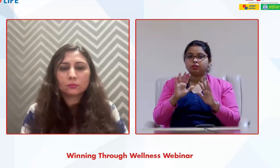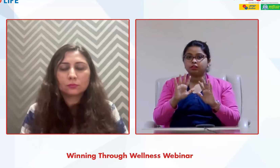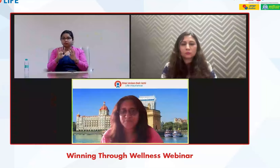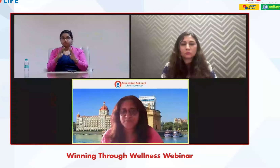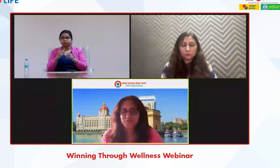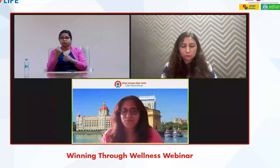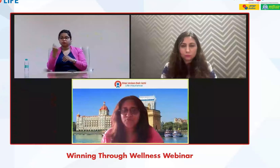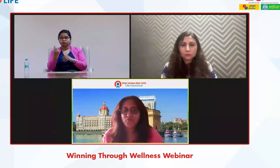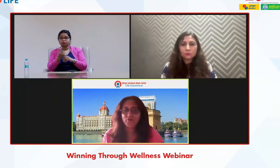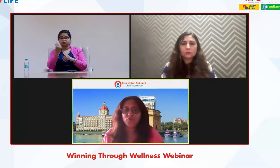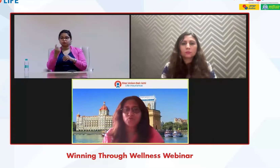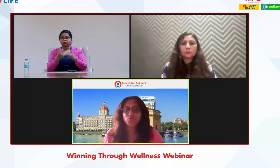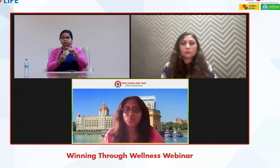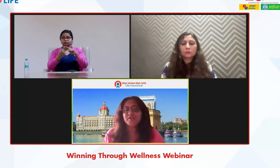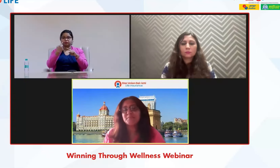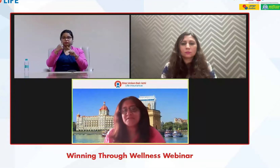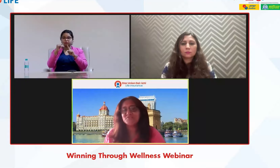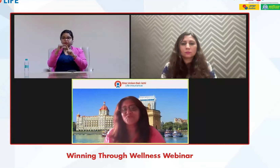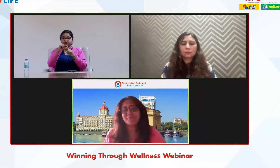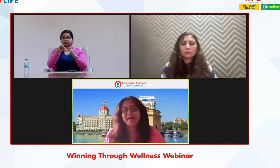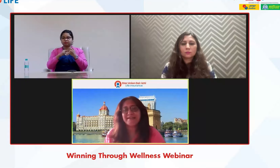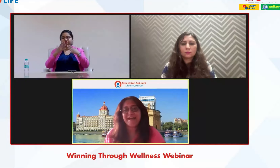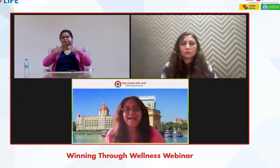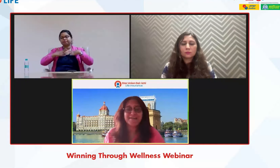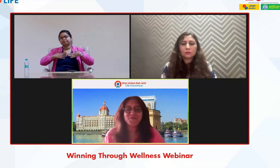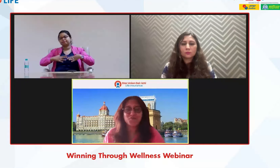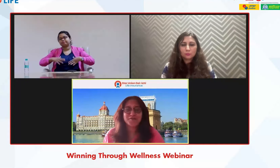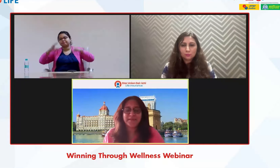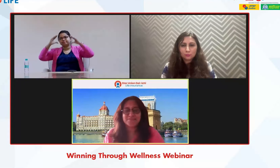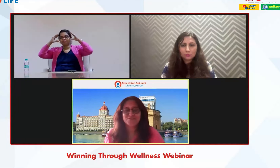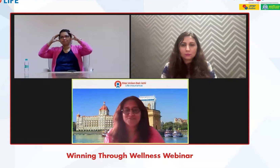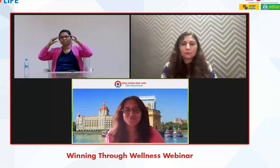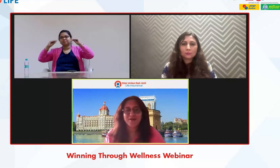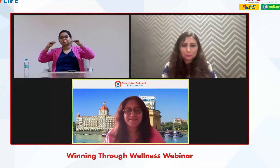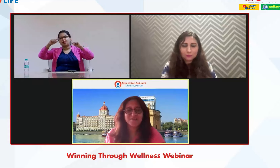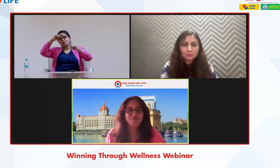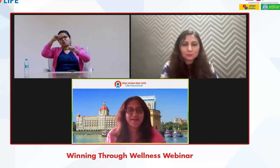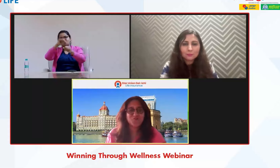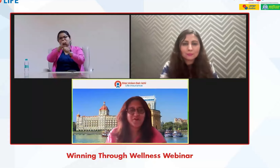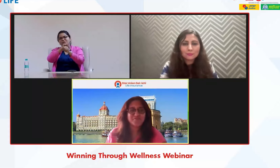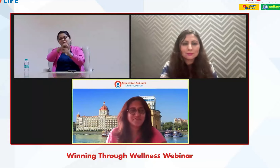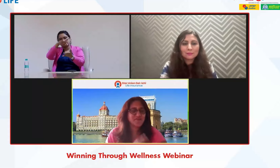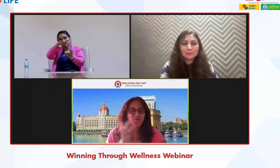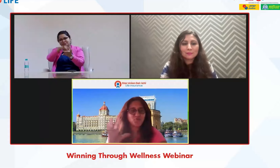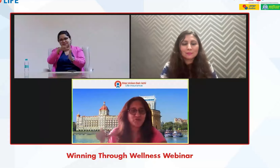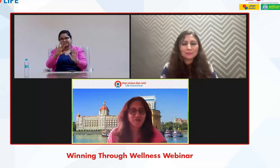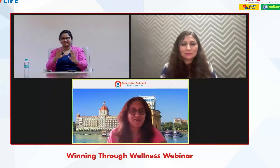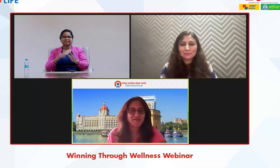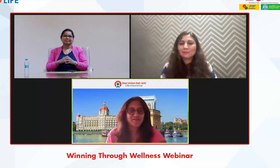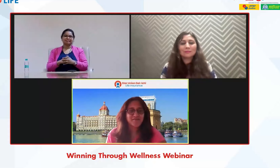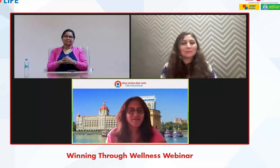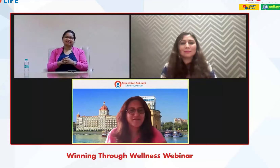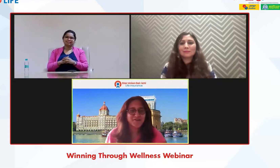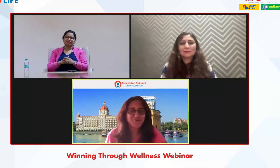useful tips for a cool and peaceful mind at the workplace? So I think while you have given an